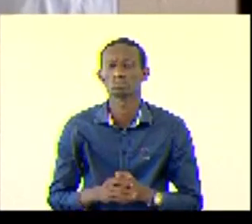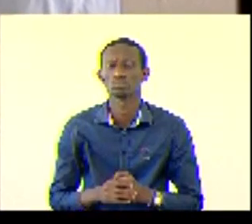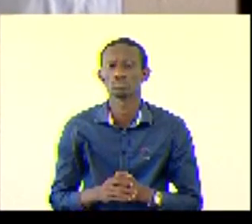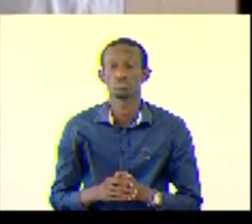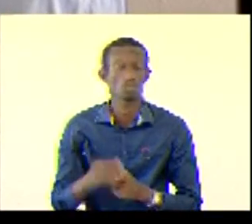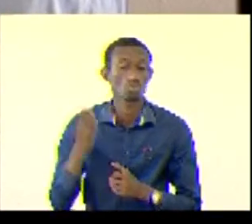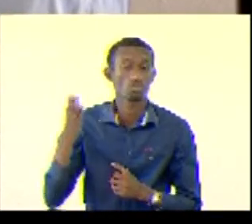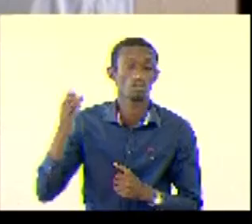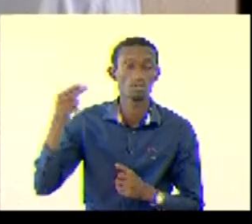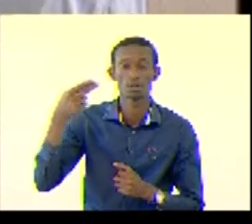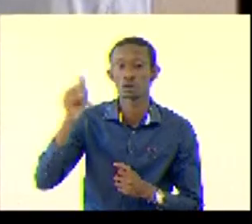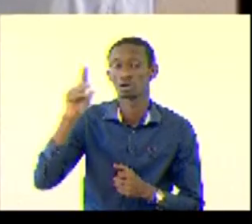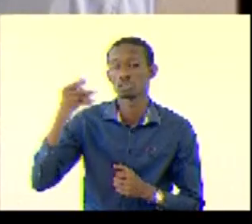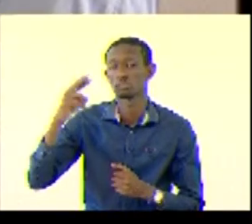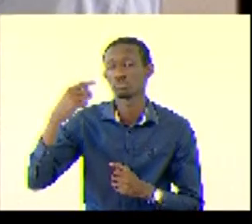of hydrogen peroxide,